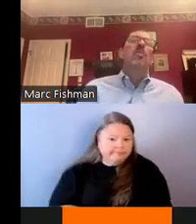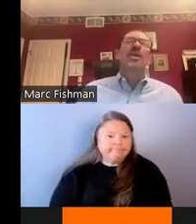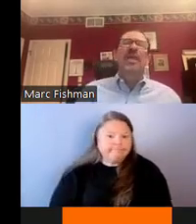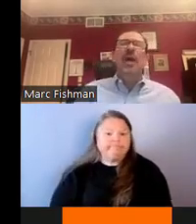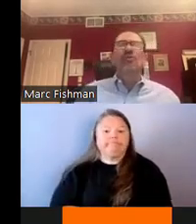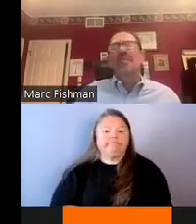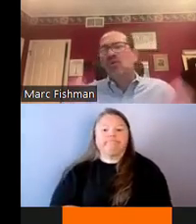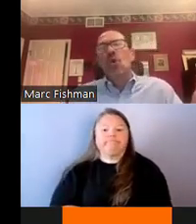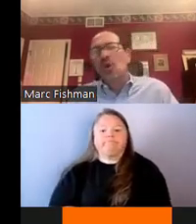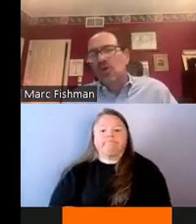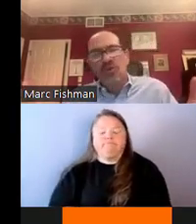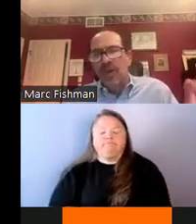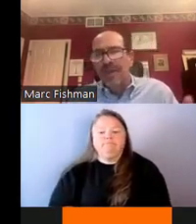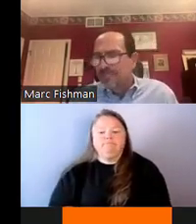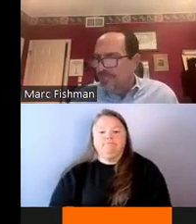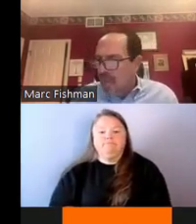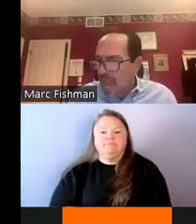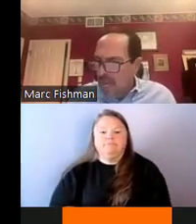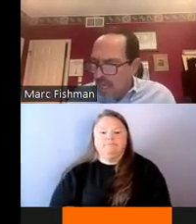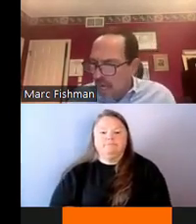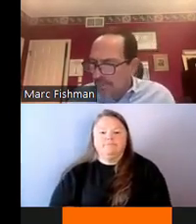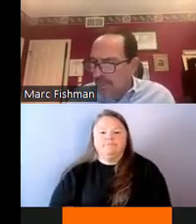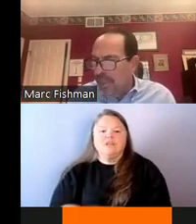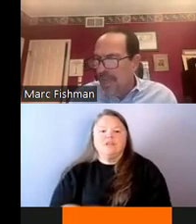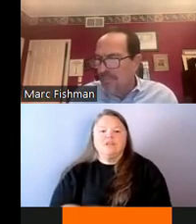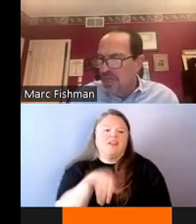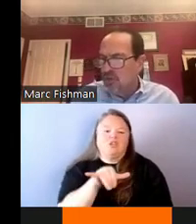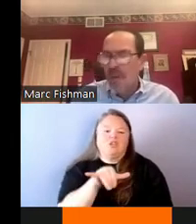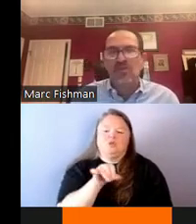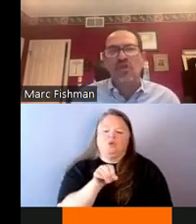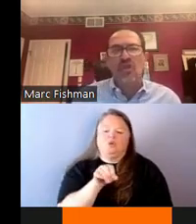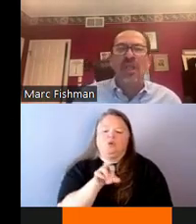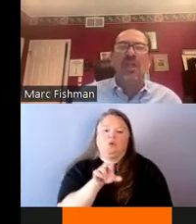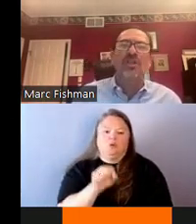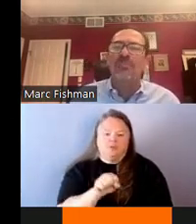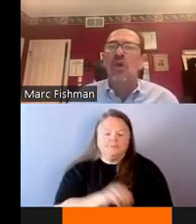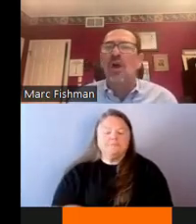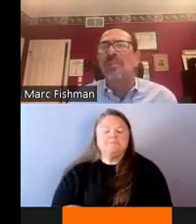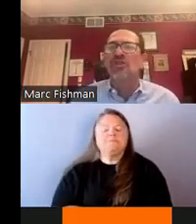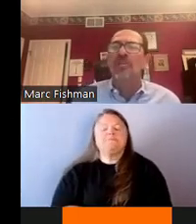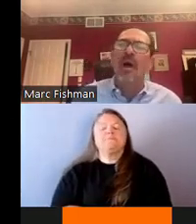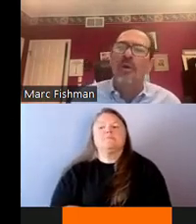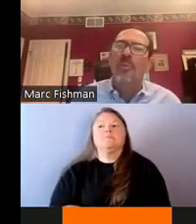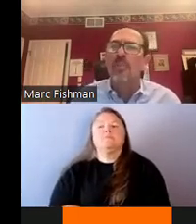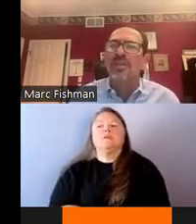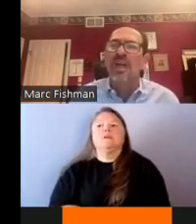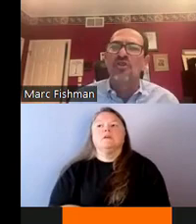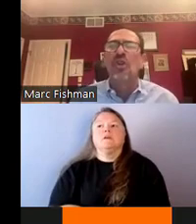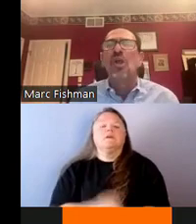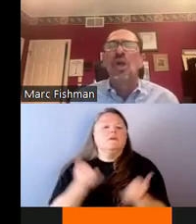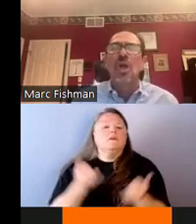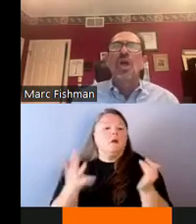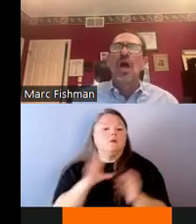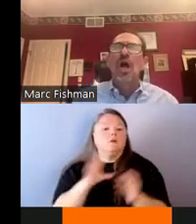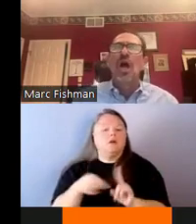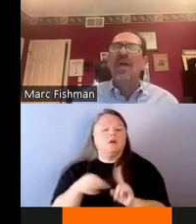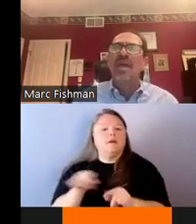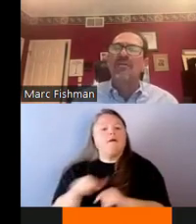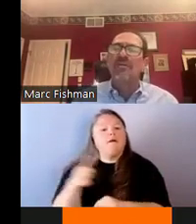I wanted to point out, so there's yours for you. And let me spend just a little time talking about some other